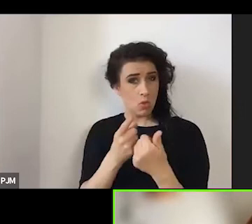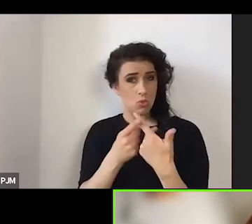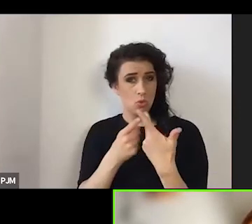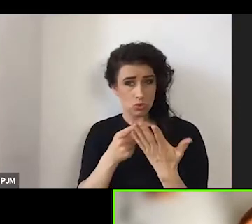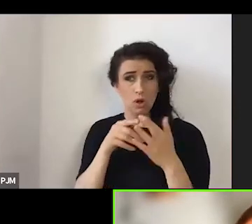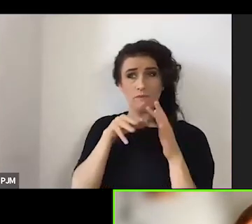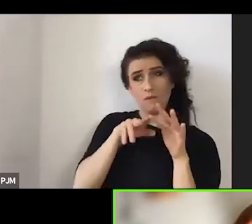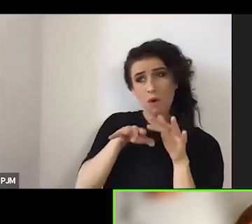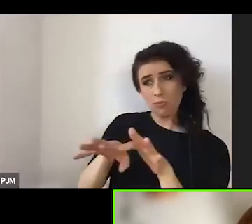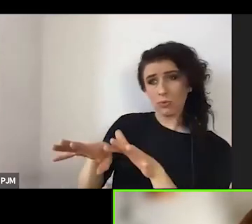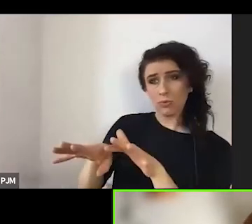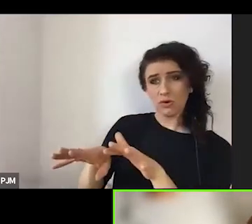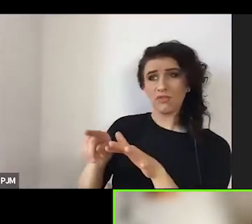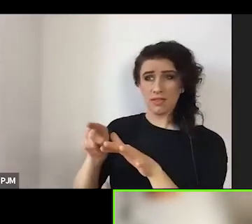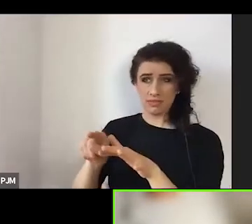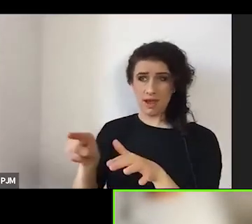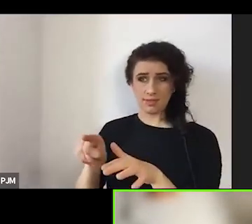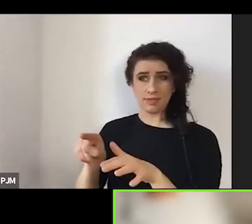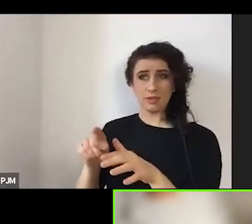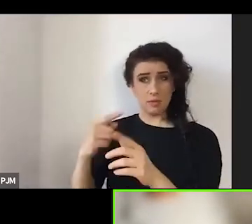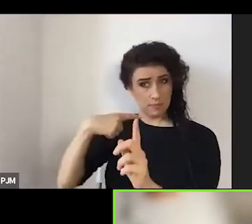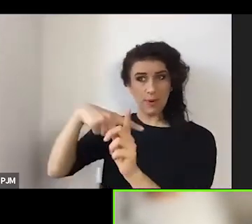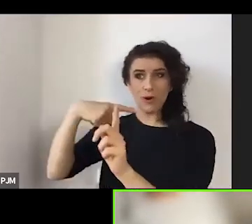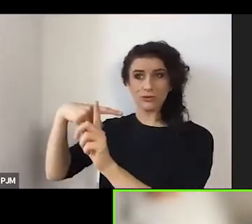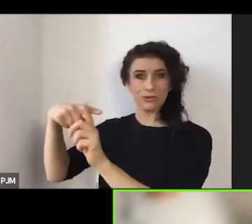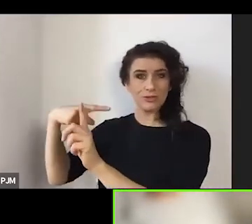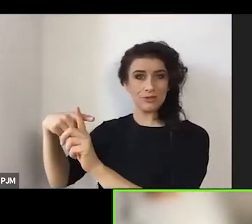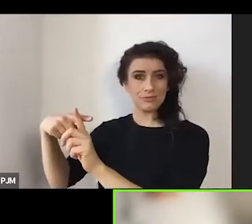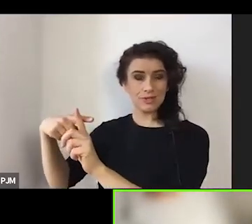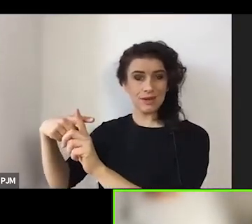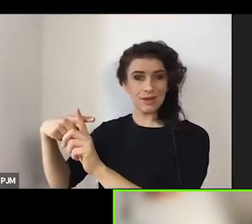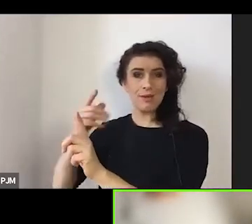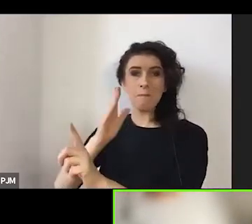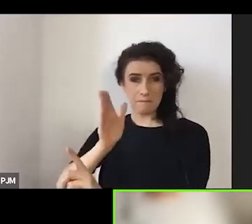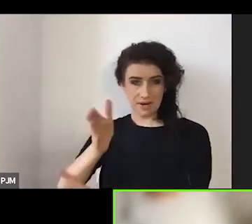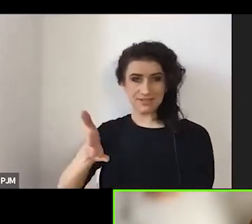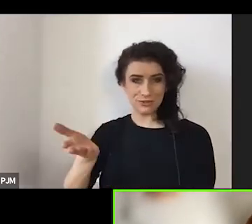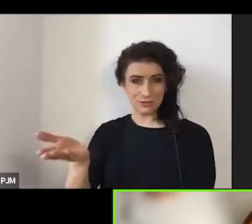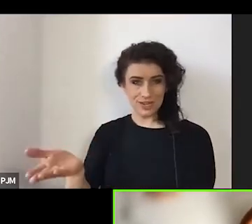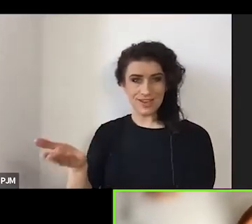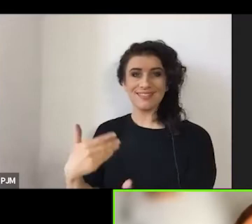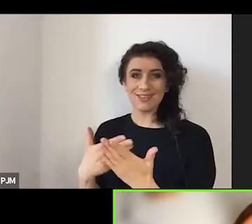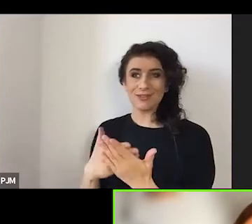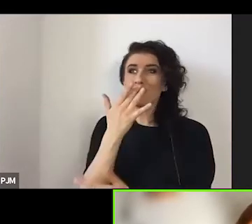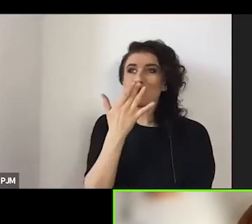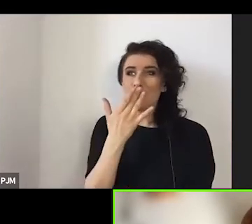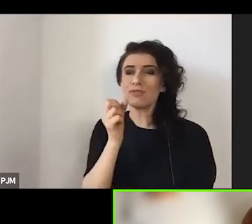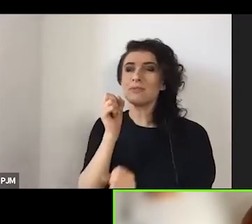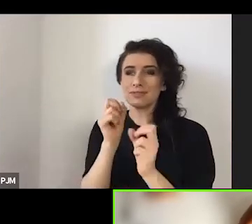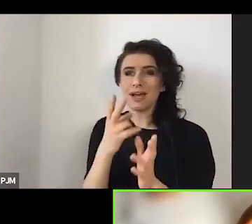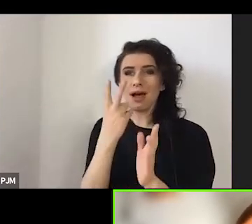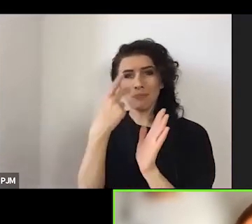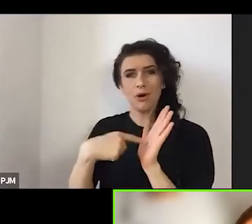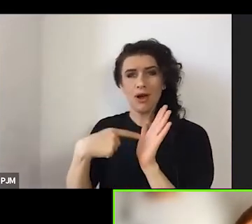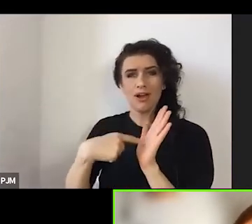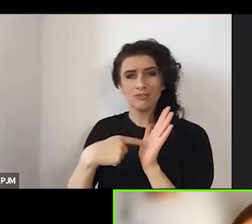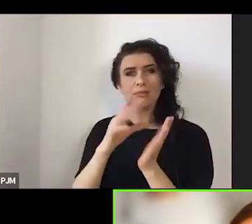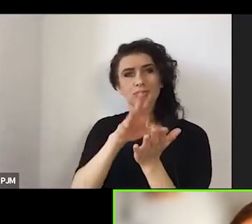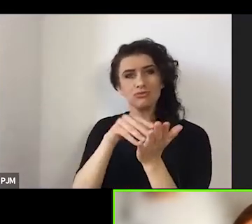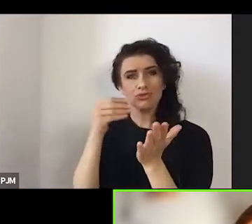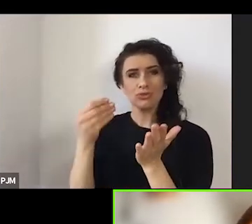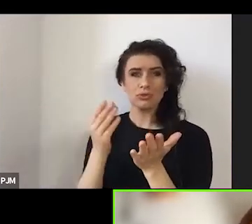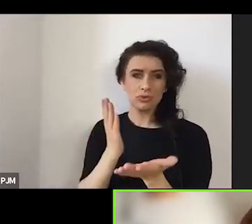with this because they are teenagers, and we're going to help you providing with psychologists, and maybe they are not